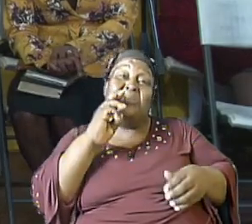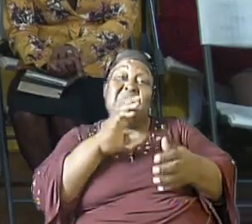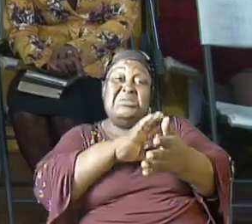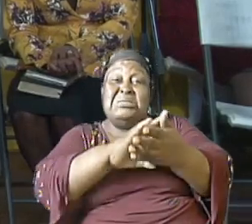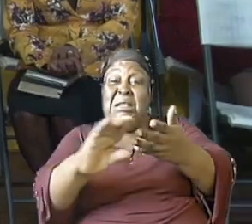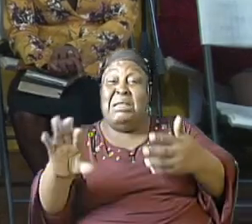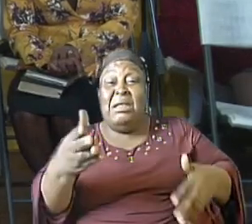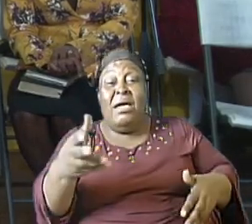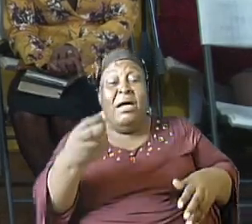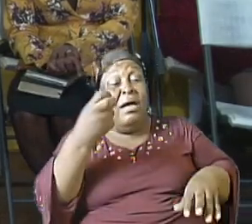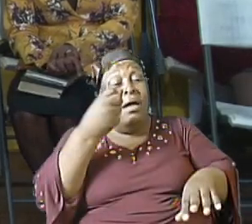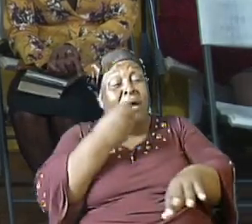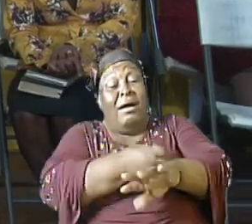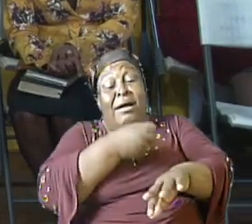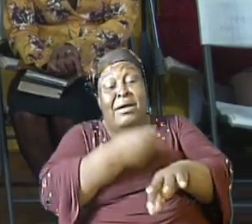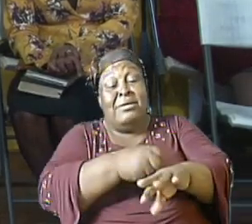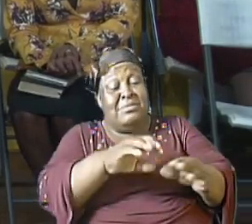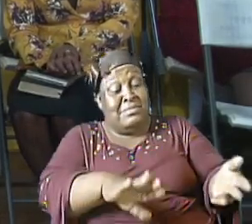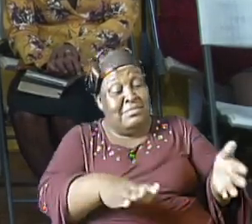They're hard to die.